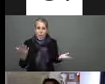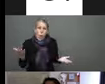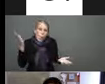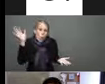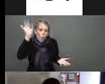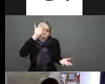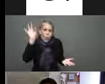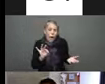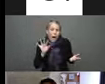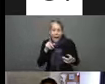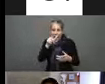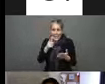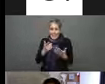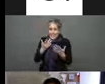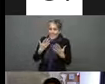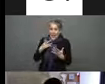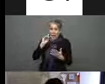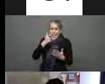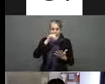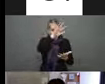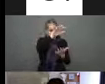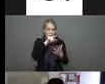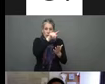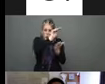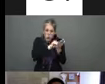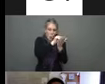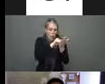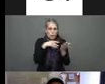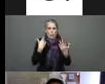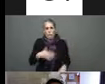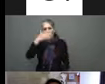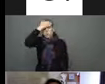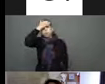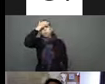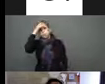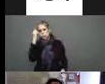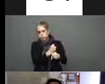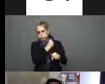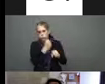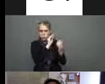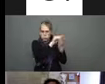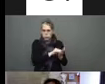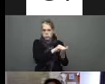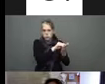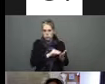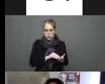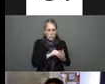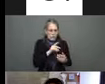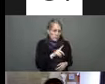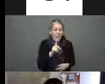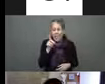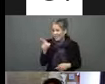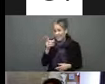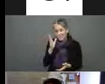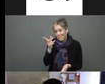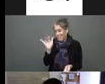coding what we had took a lot of effort as it is, but you're right, we weren't able. There's just a lot of things that